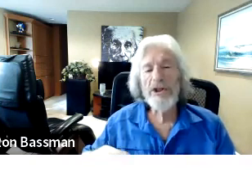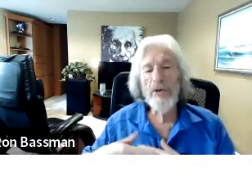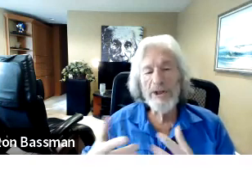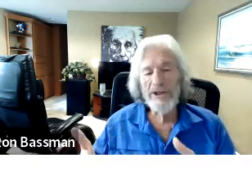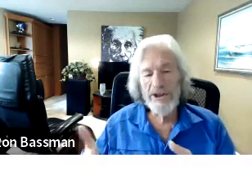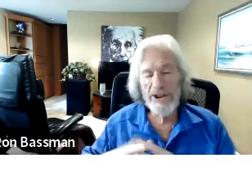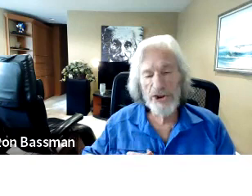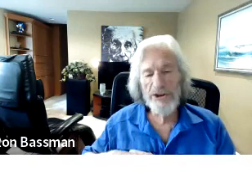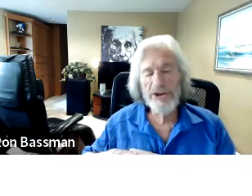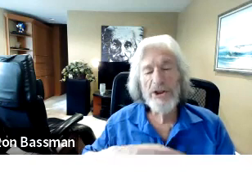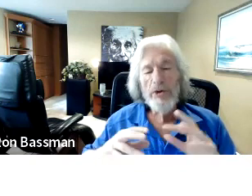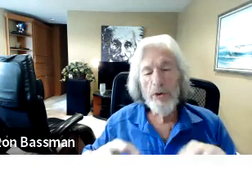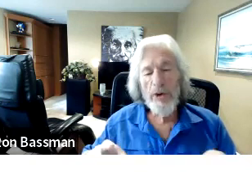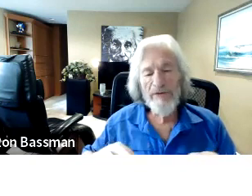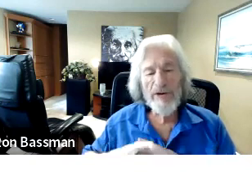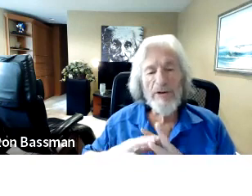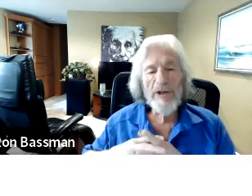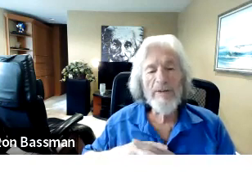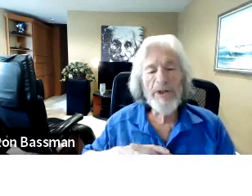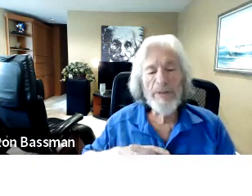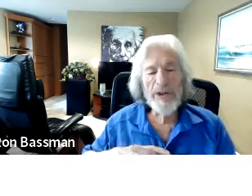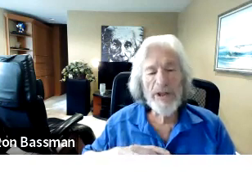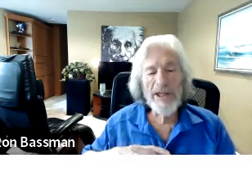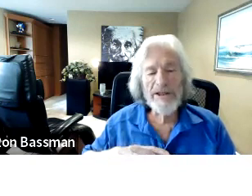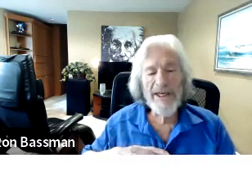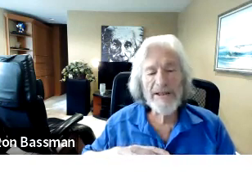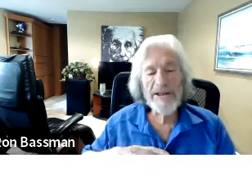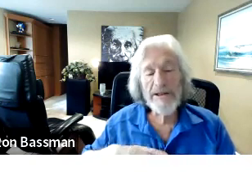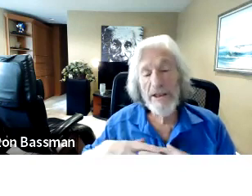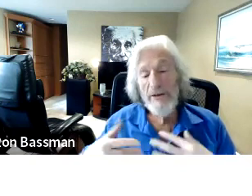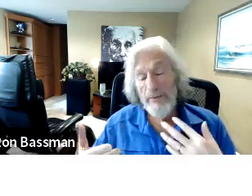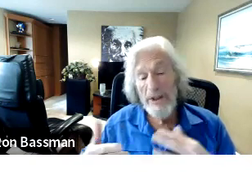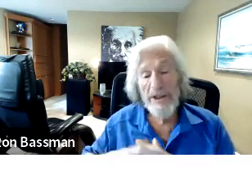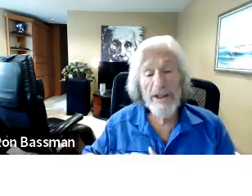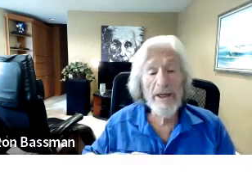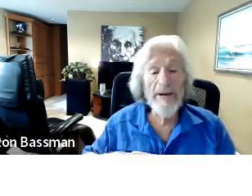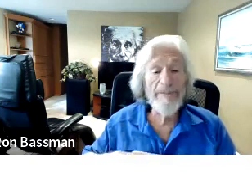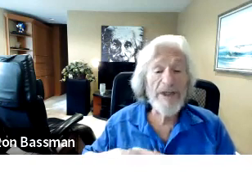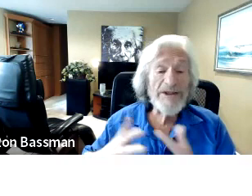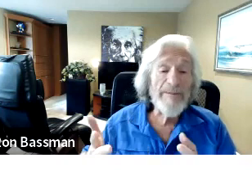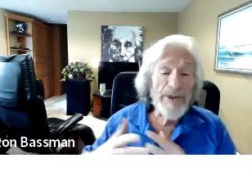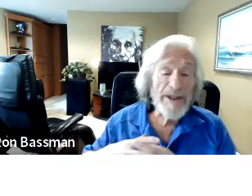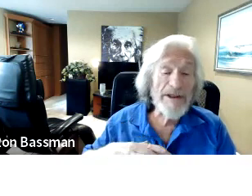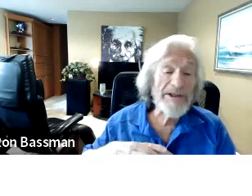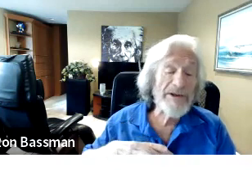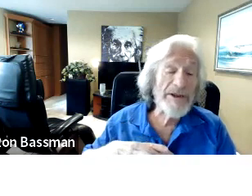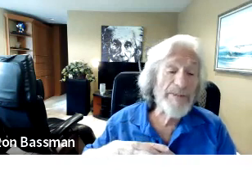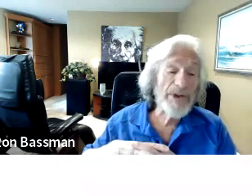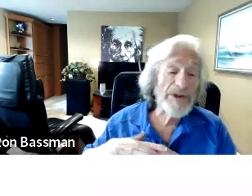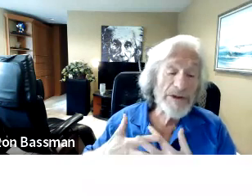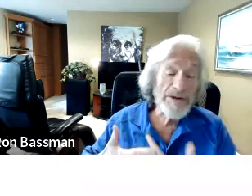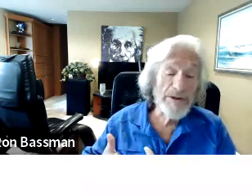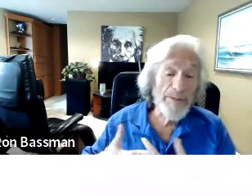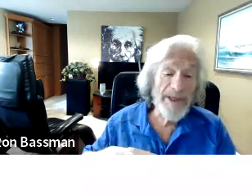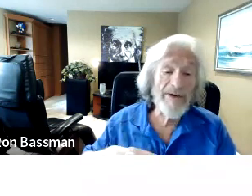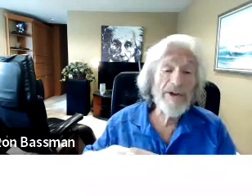legislators, organizations, whoever people can contact. And there'll be a template letter that the